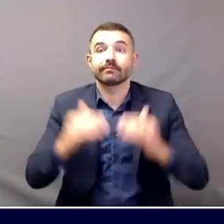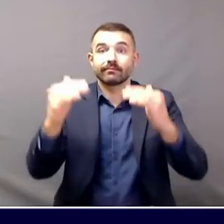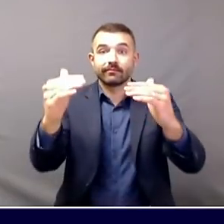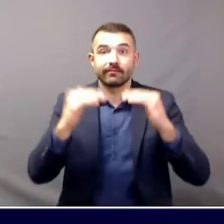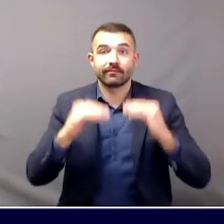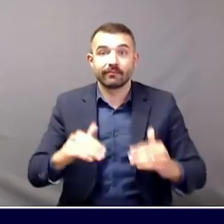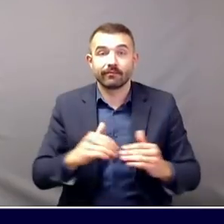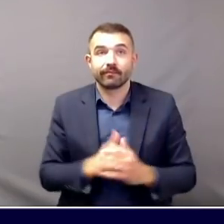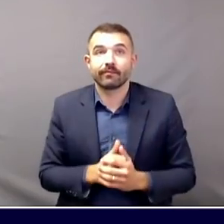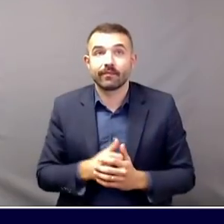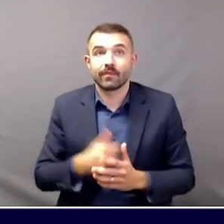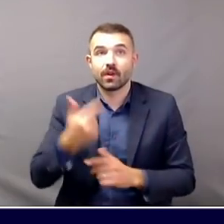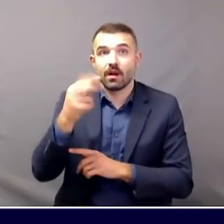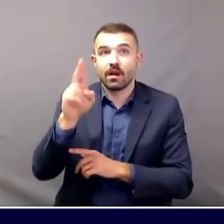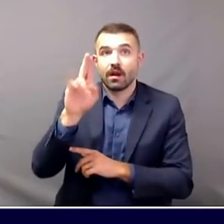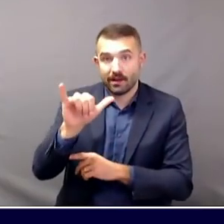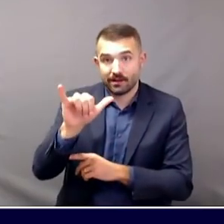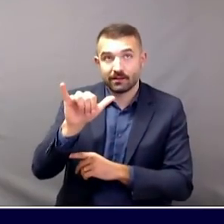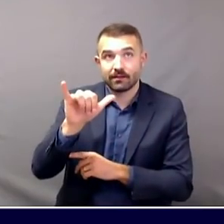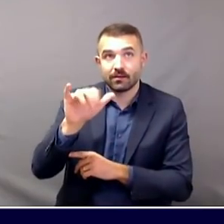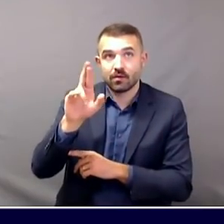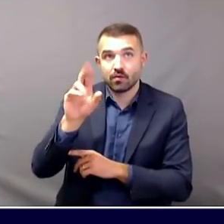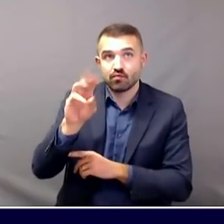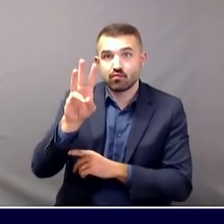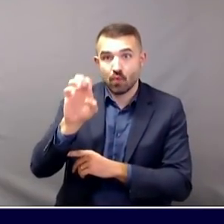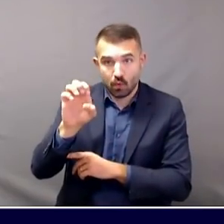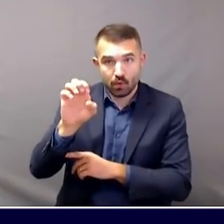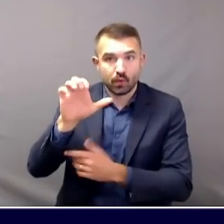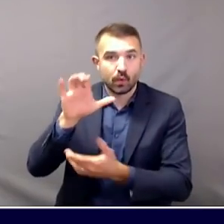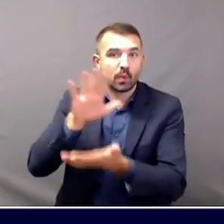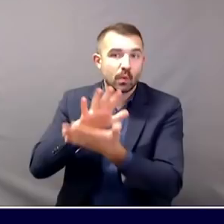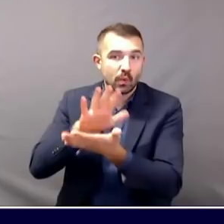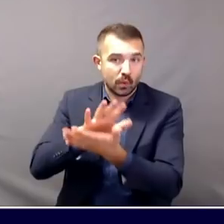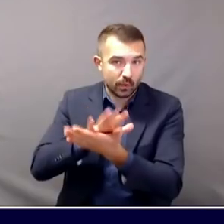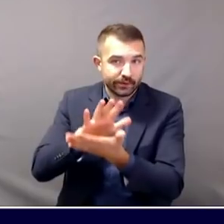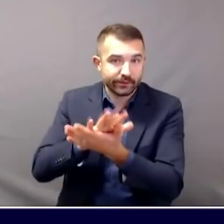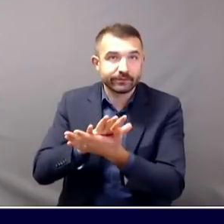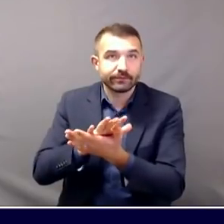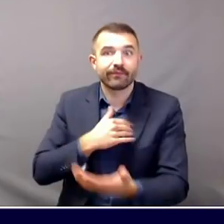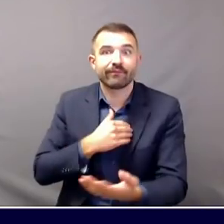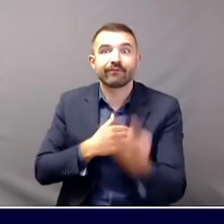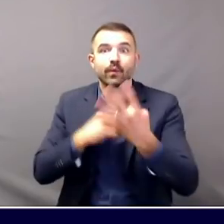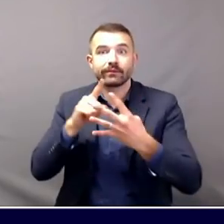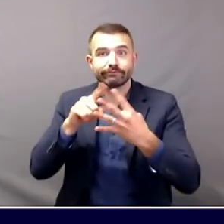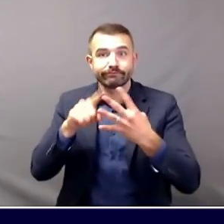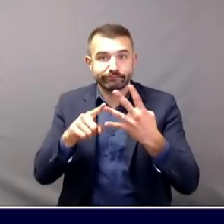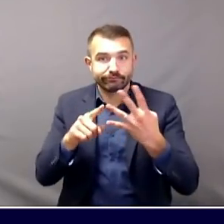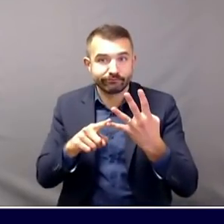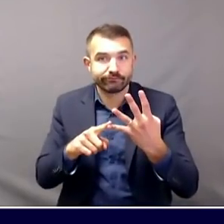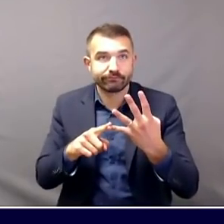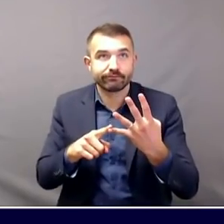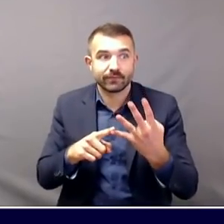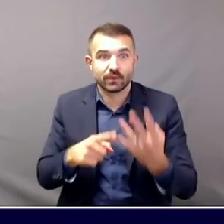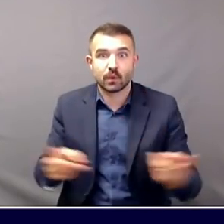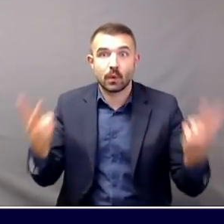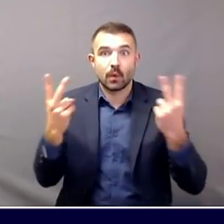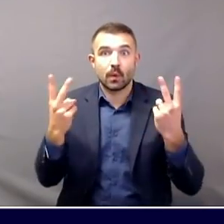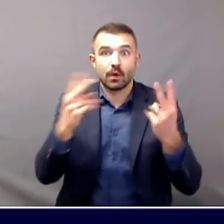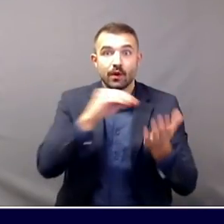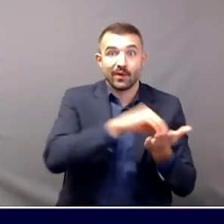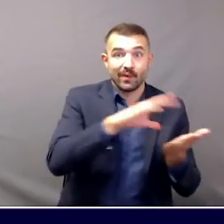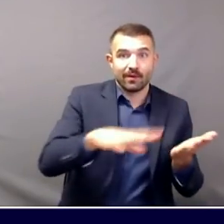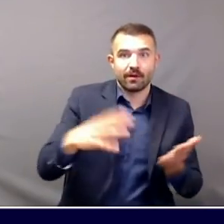School, where we've detected 4 cases, 2 among students and 2 among staff. Similarly, we've